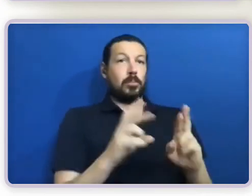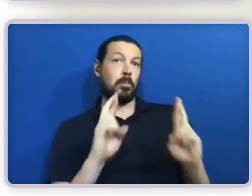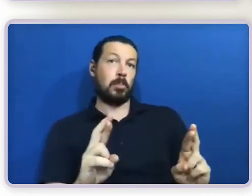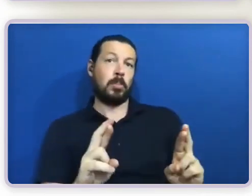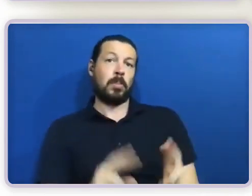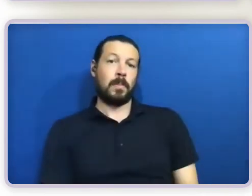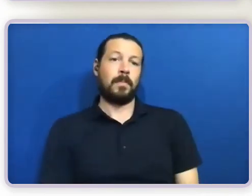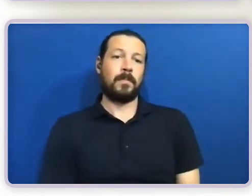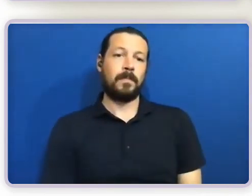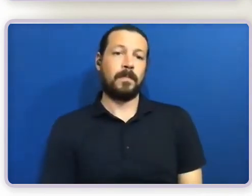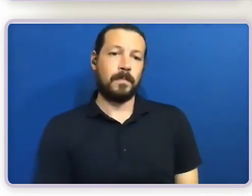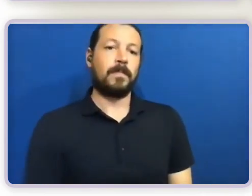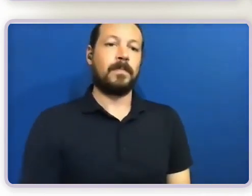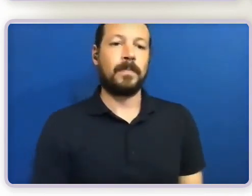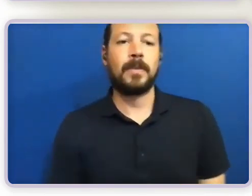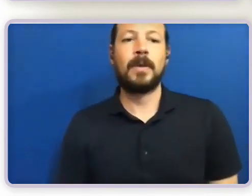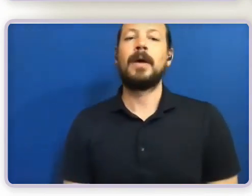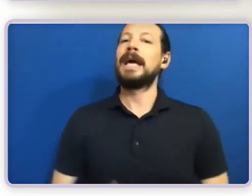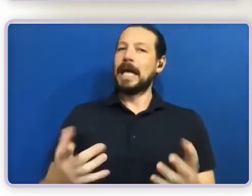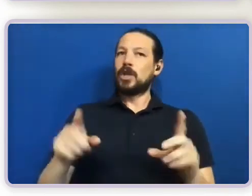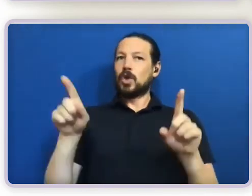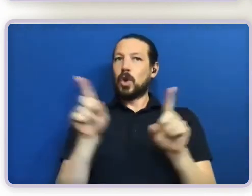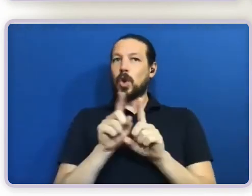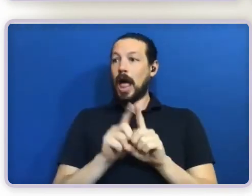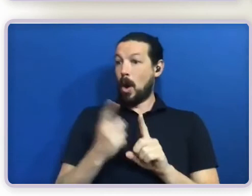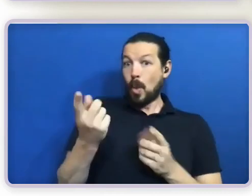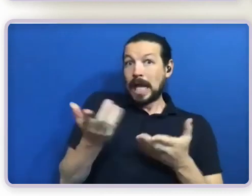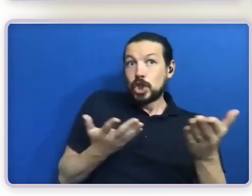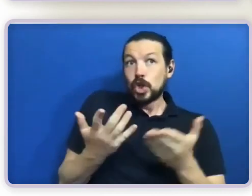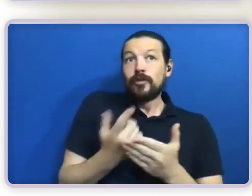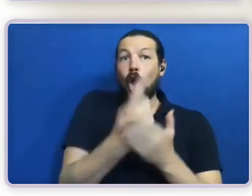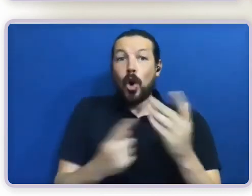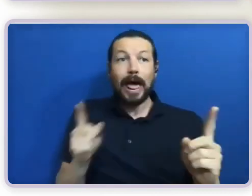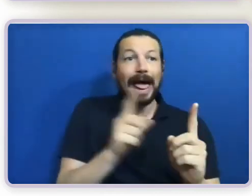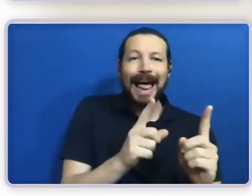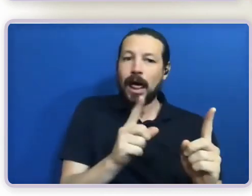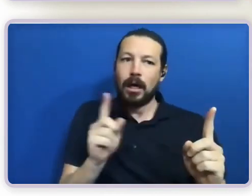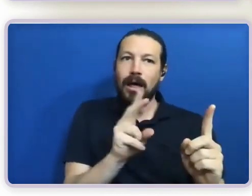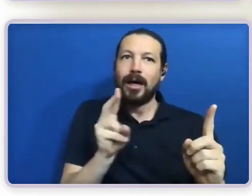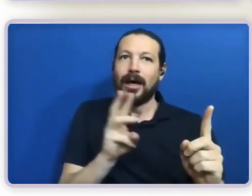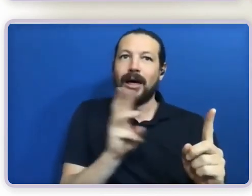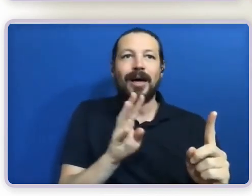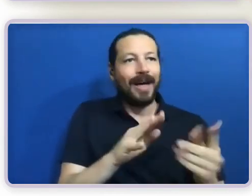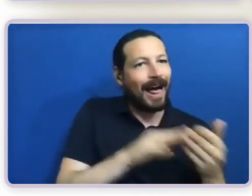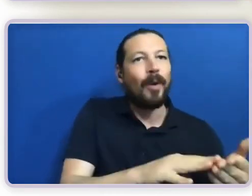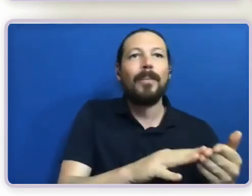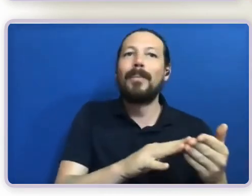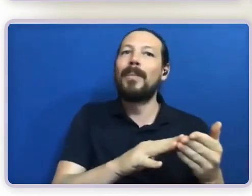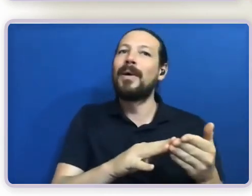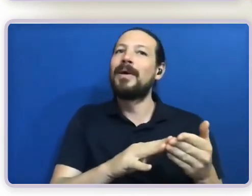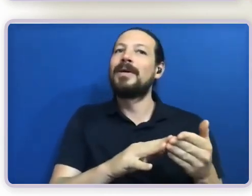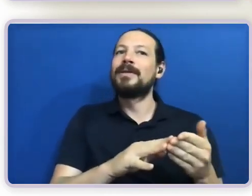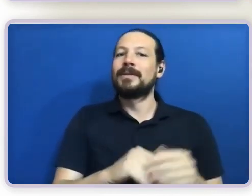So that wrap around help everything. So it's not just telling your story, it's about trying to resolve the issue as